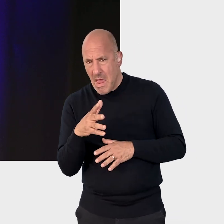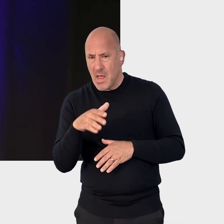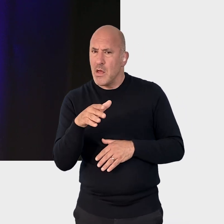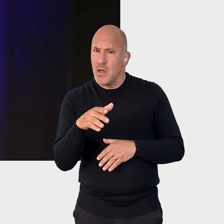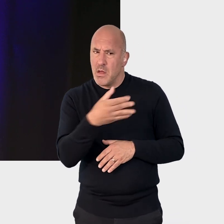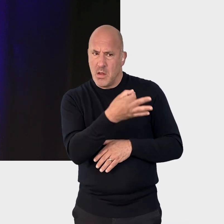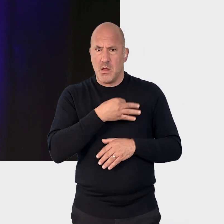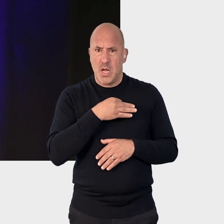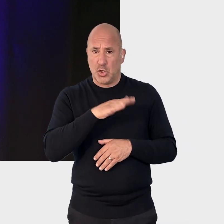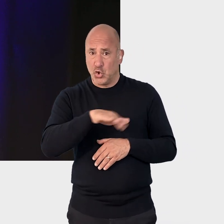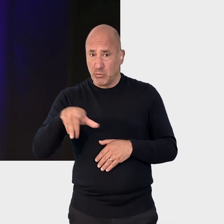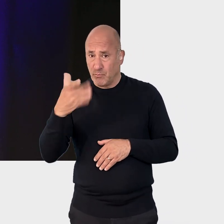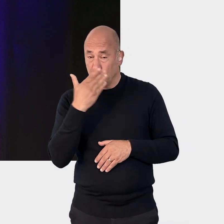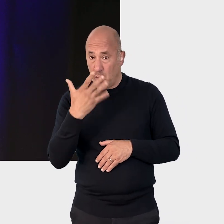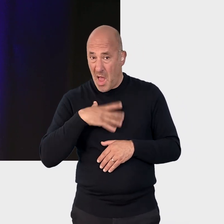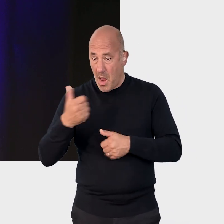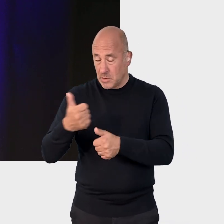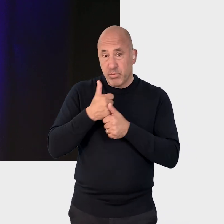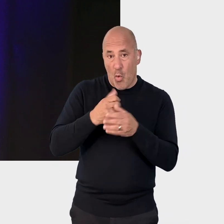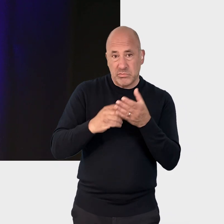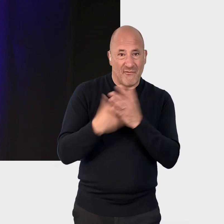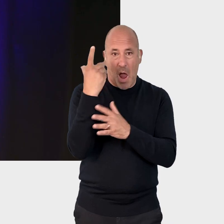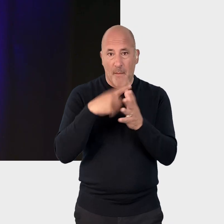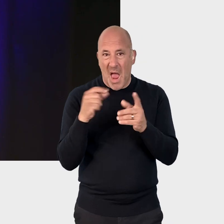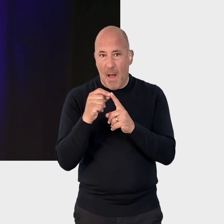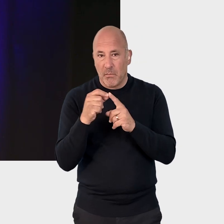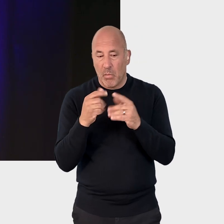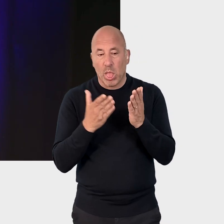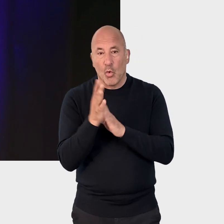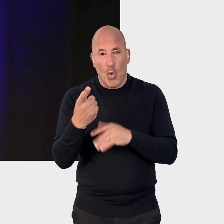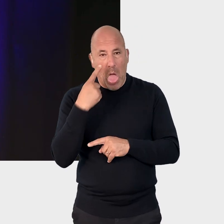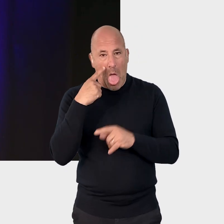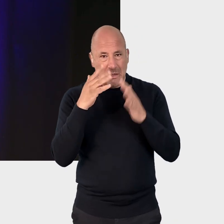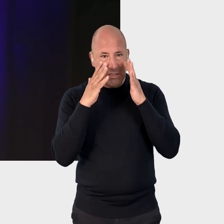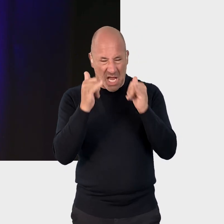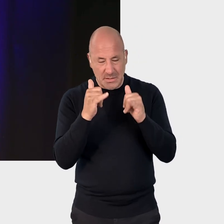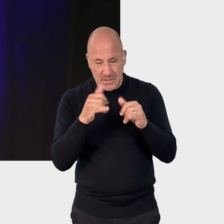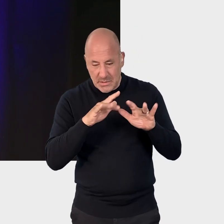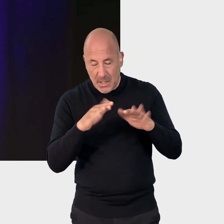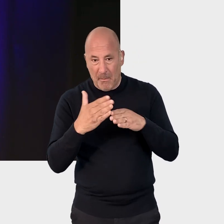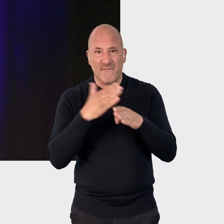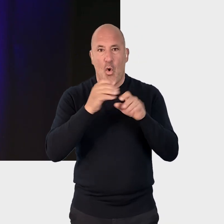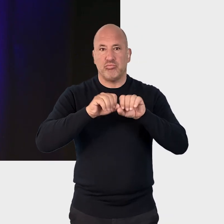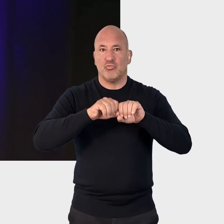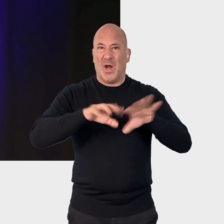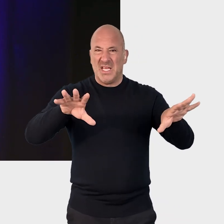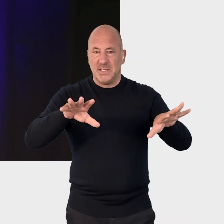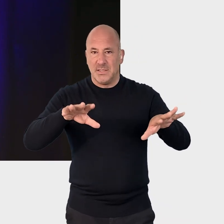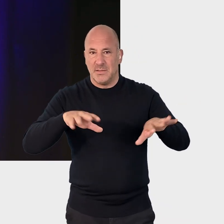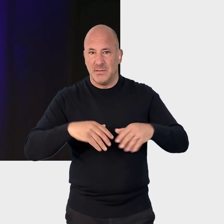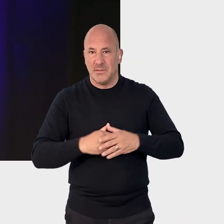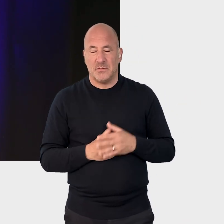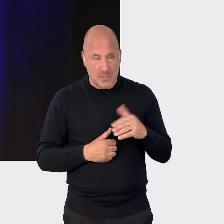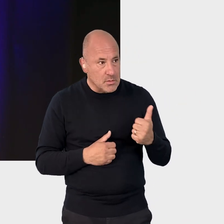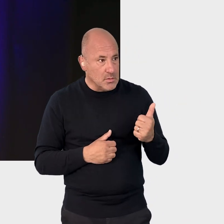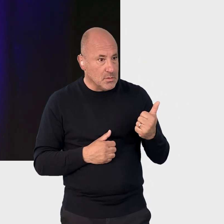Midway through our working relationship, we were asked if a group of children from the school would like to support the development of this app by testing it at beta